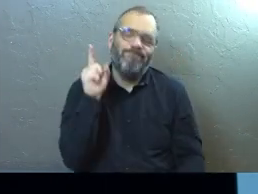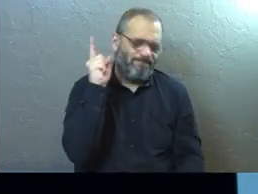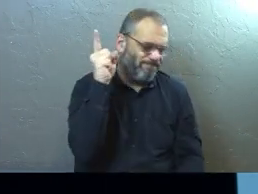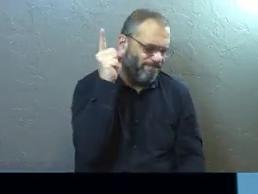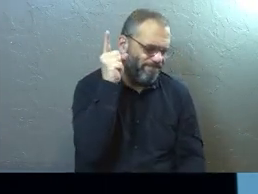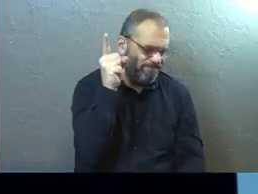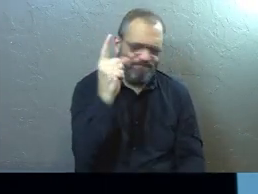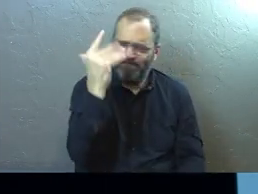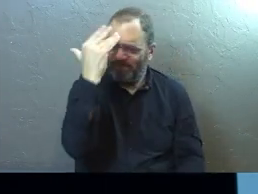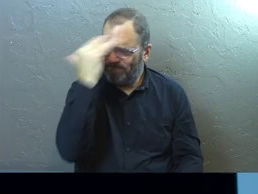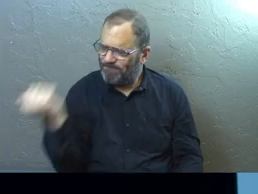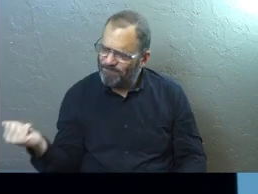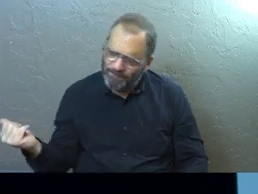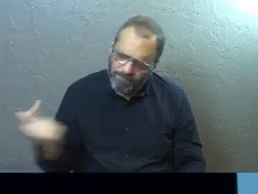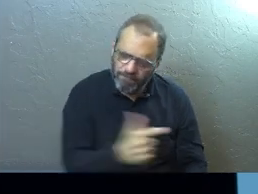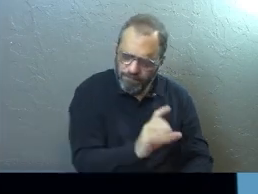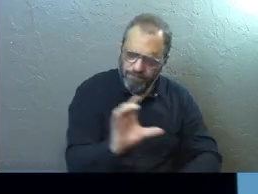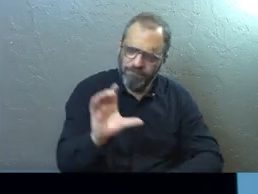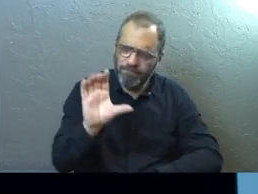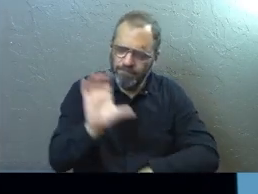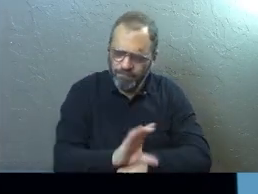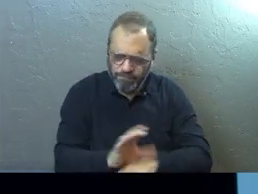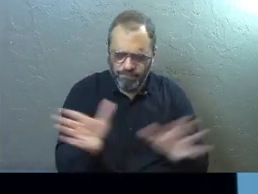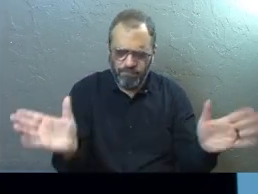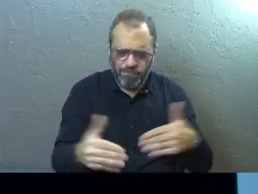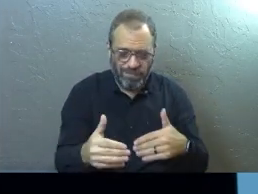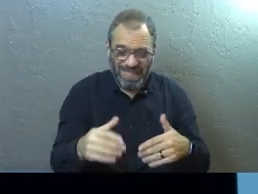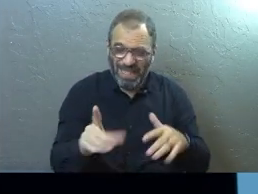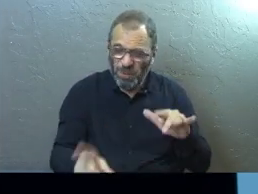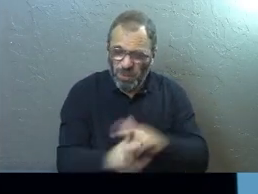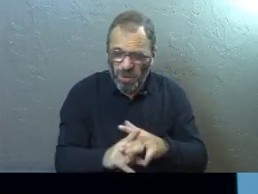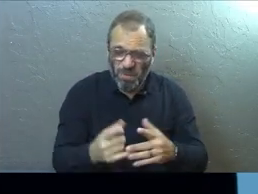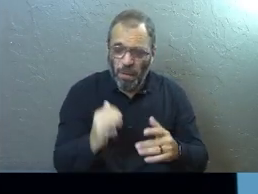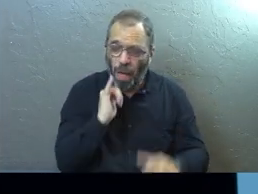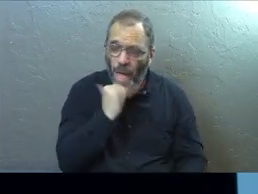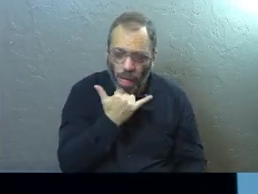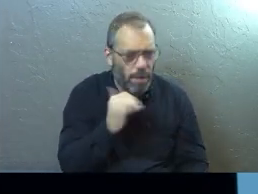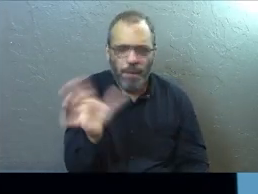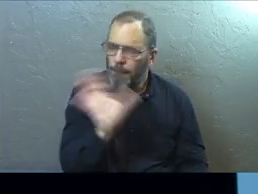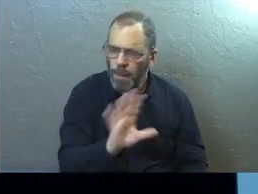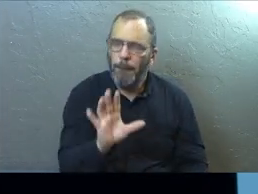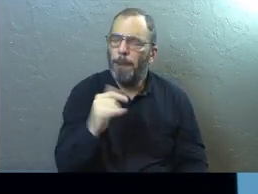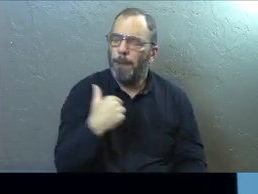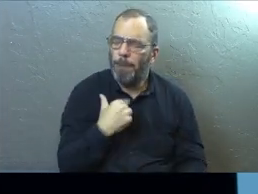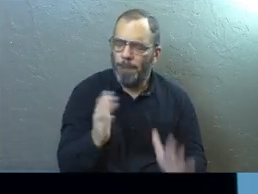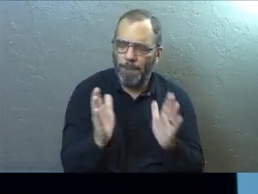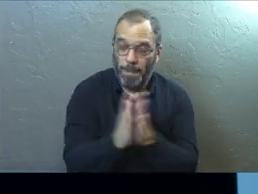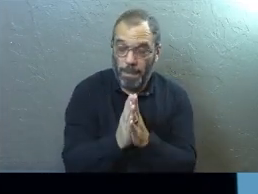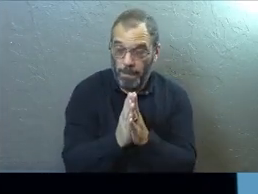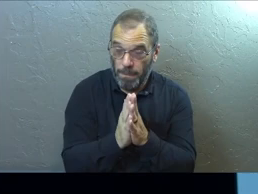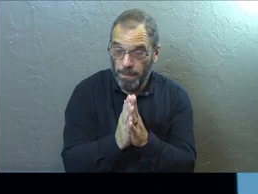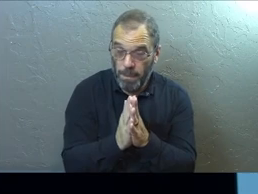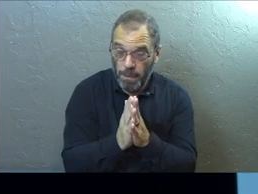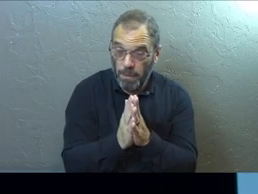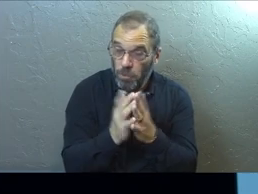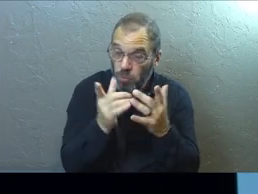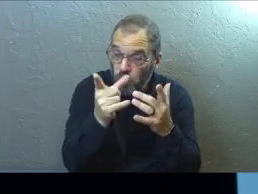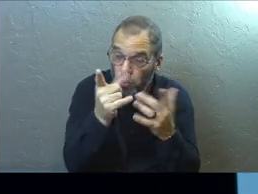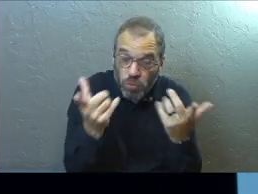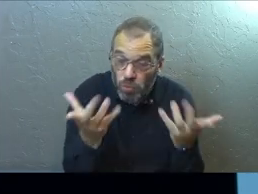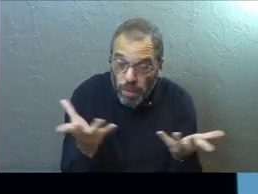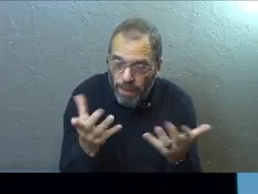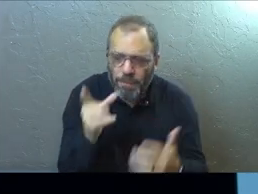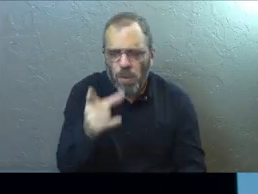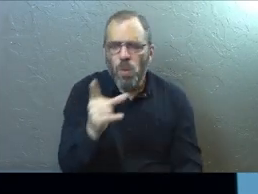you know every single person in this room, nobody's here by accident. And so, God, what I'm praying for, God, what I love that you do is